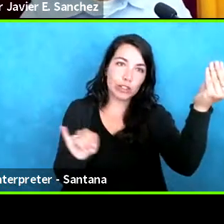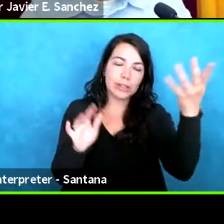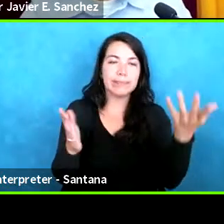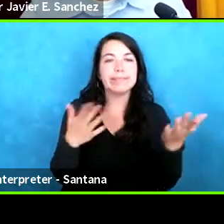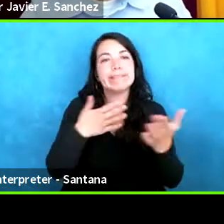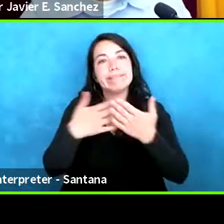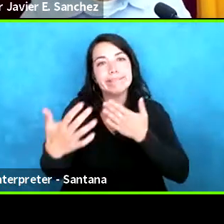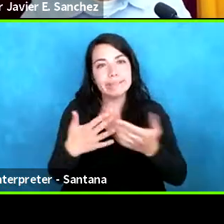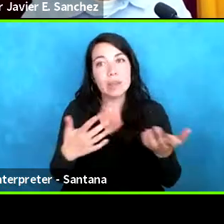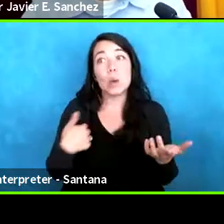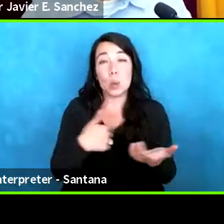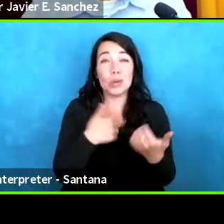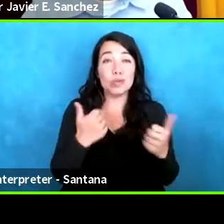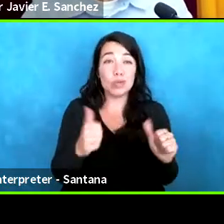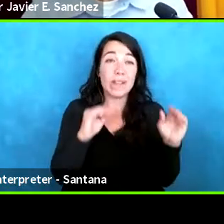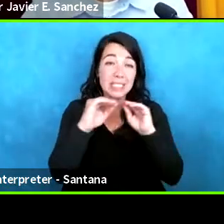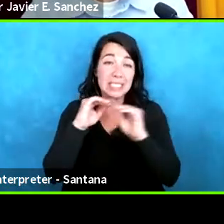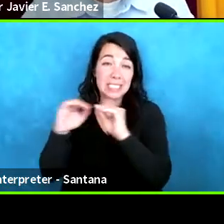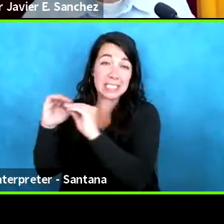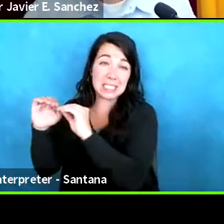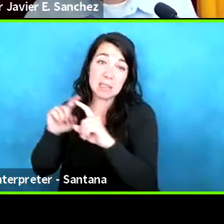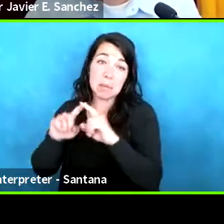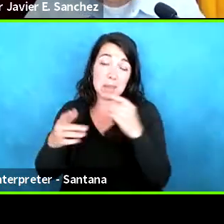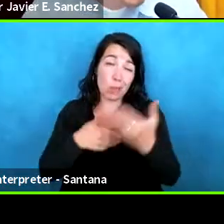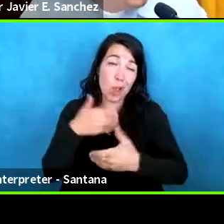on replacing streetlights throughout the city.